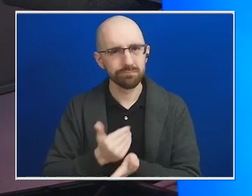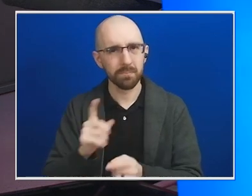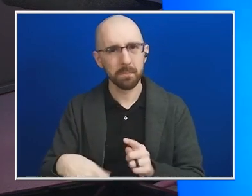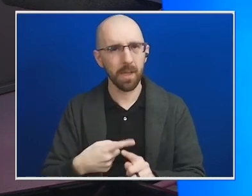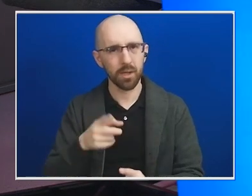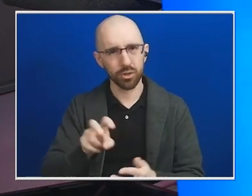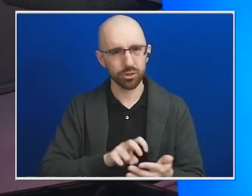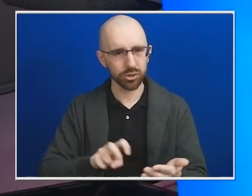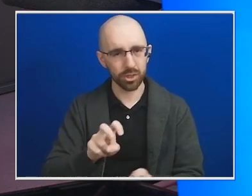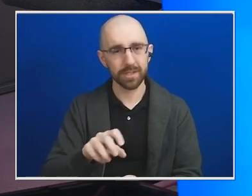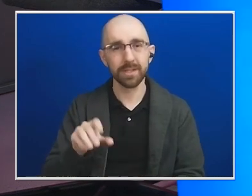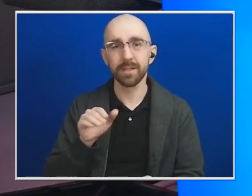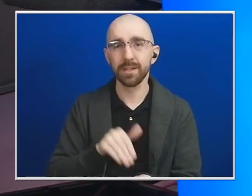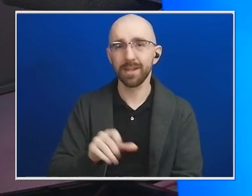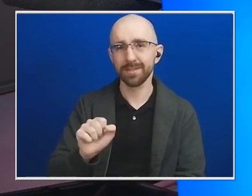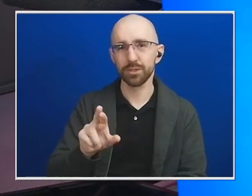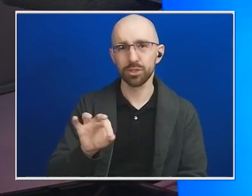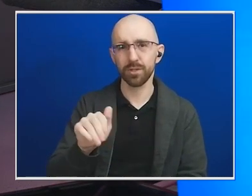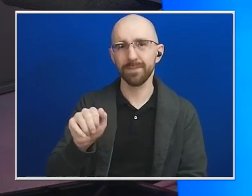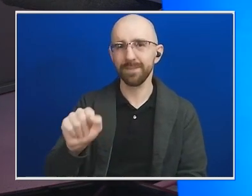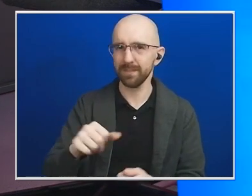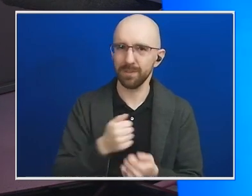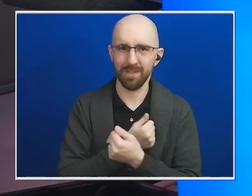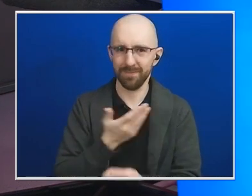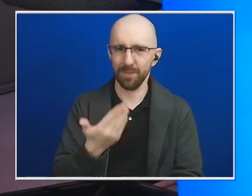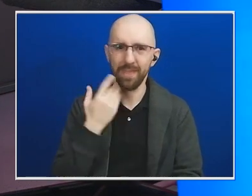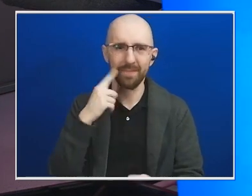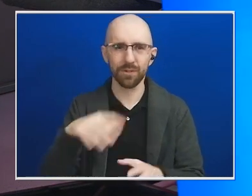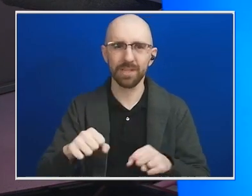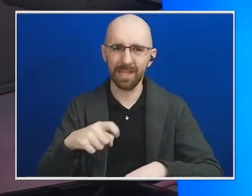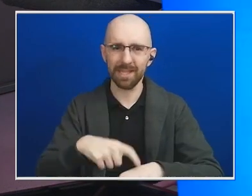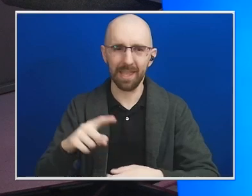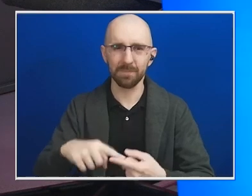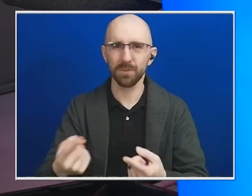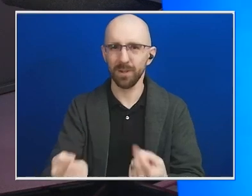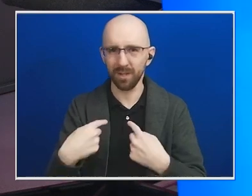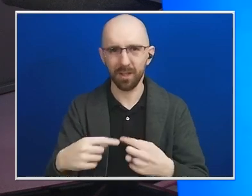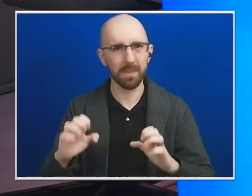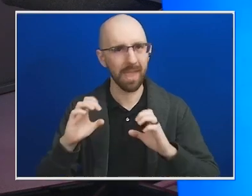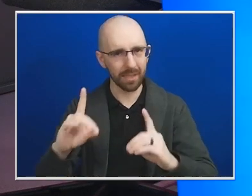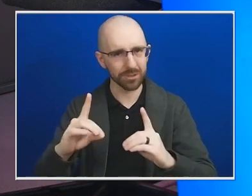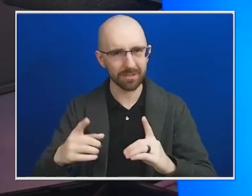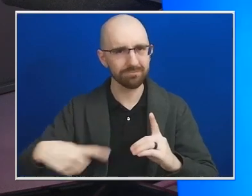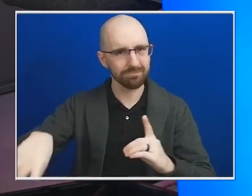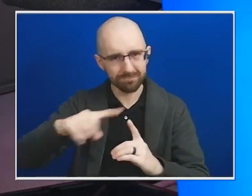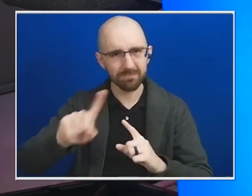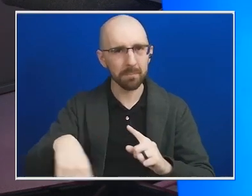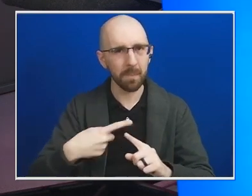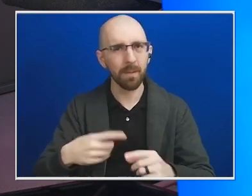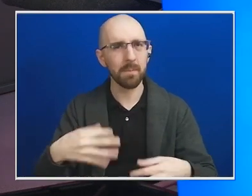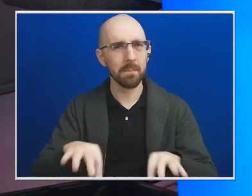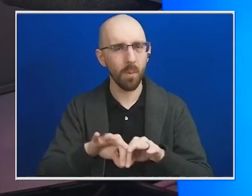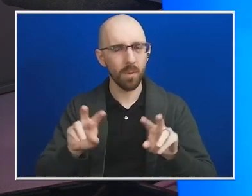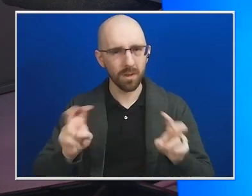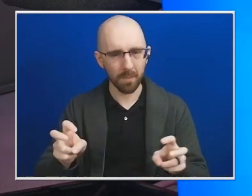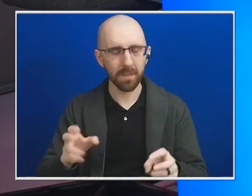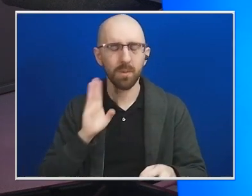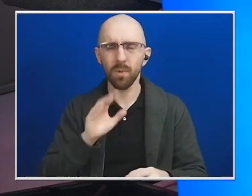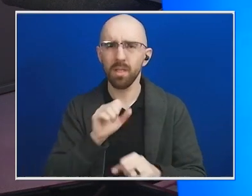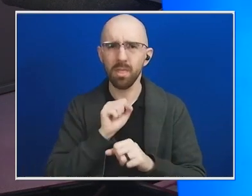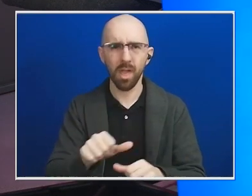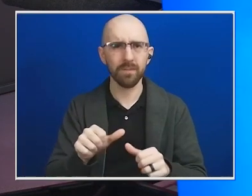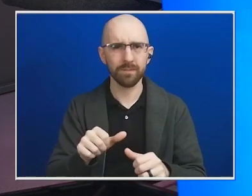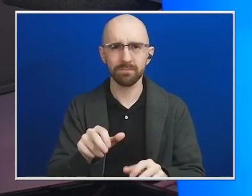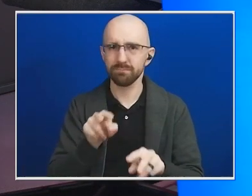you. Thank you for taking time to come on and help us educate everybody on this important topic. And we'd love to keep tabs on what happens when you